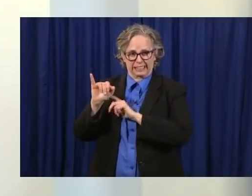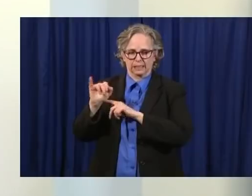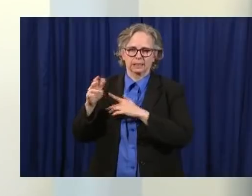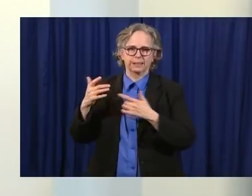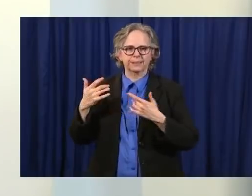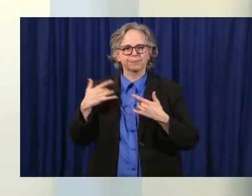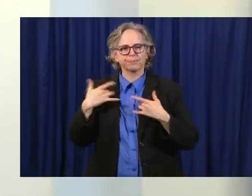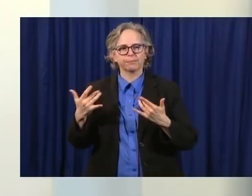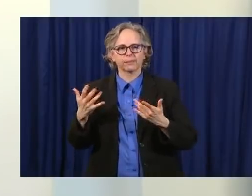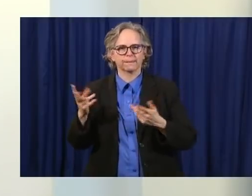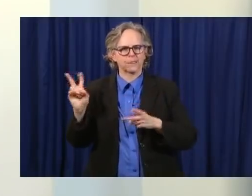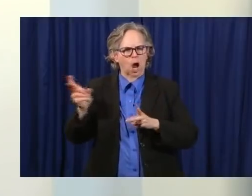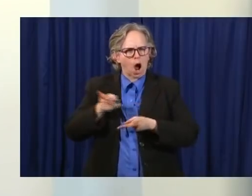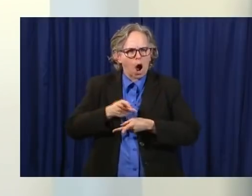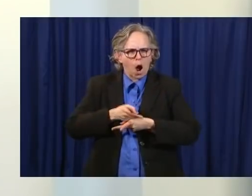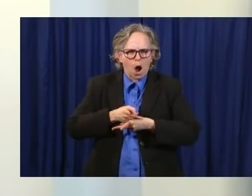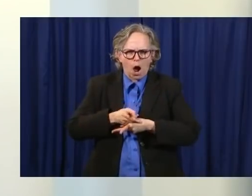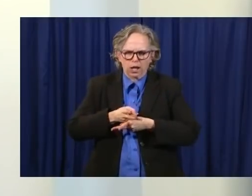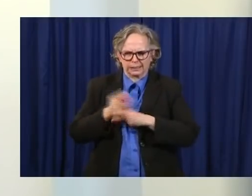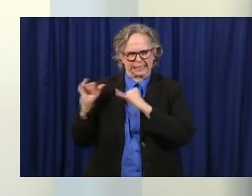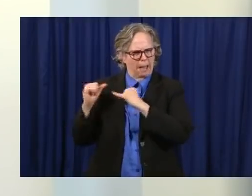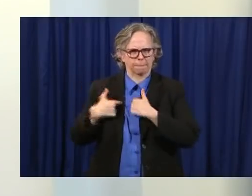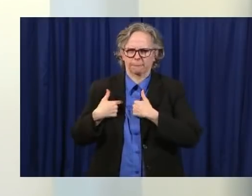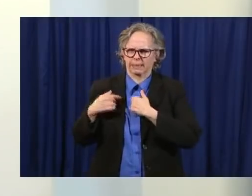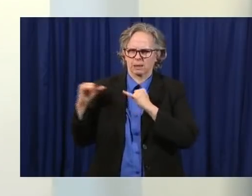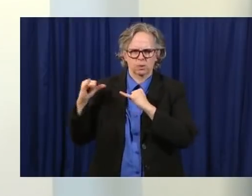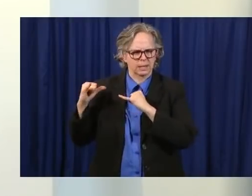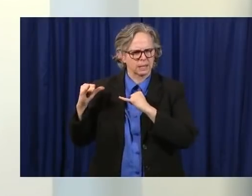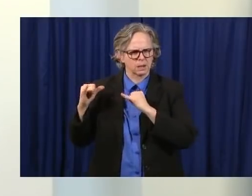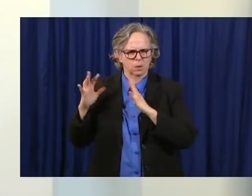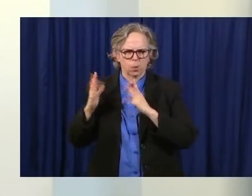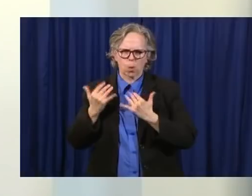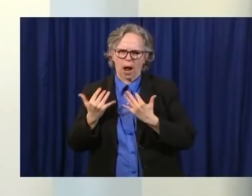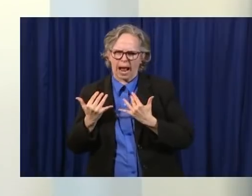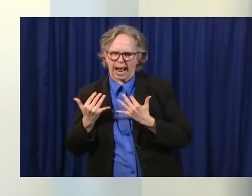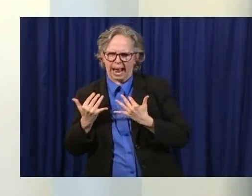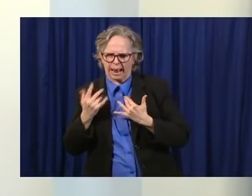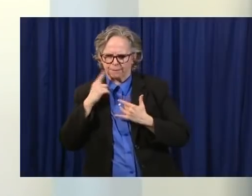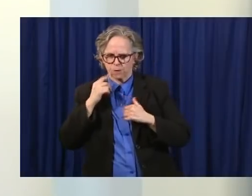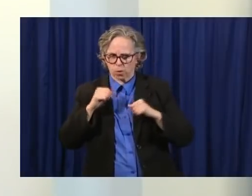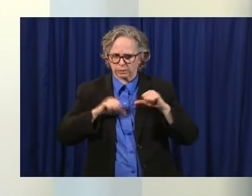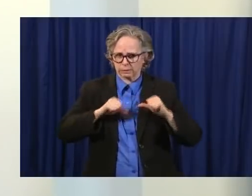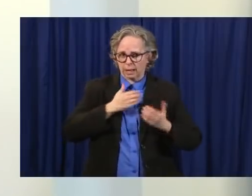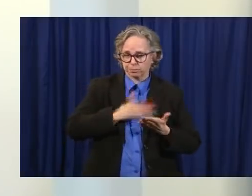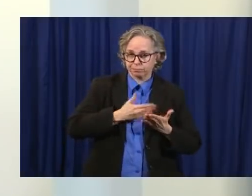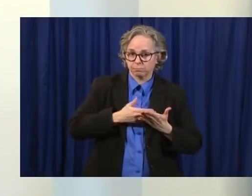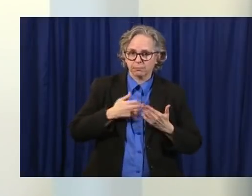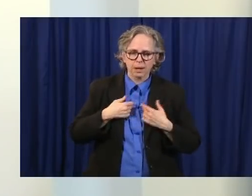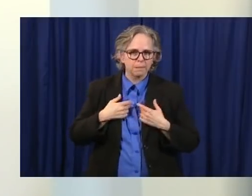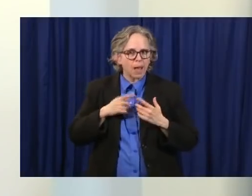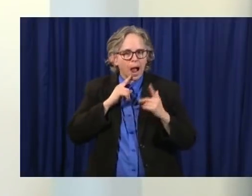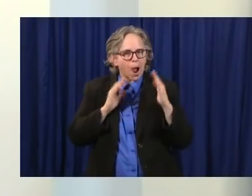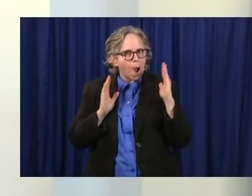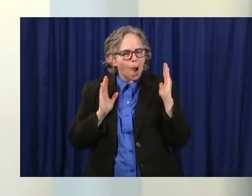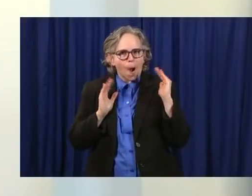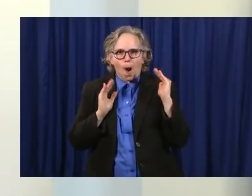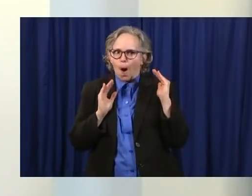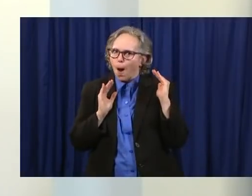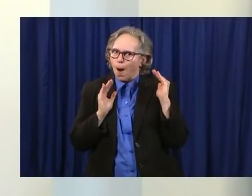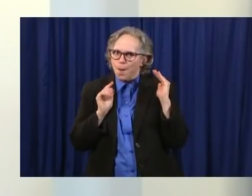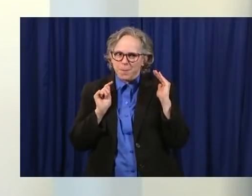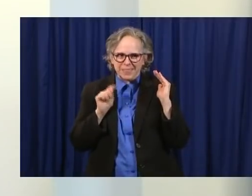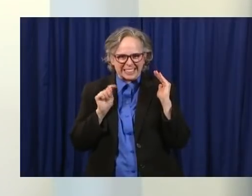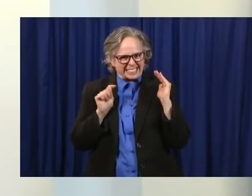to overspeak the science. And so I'm hopeful. And I do think, especially for those, we've seen with